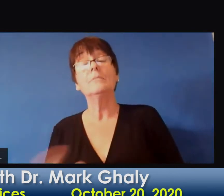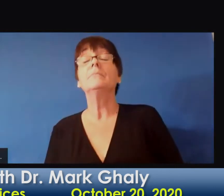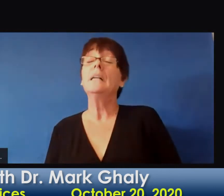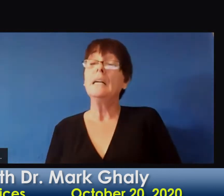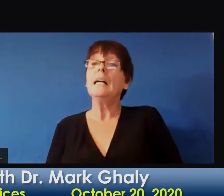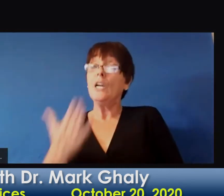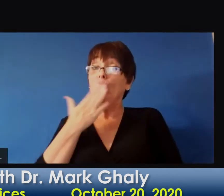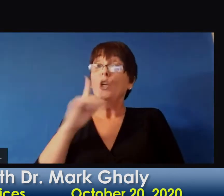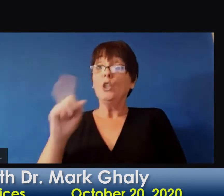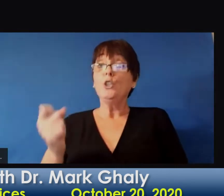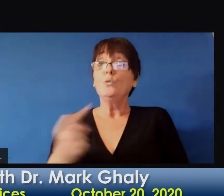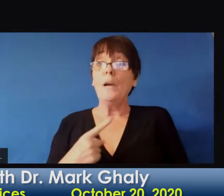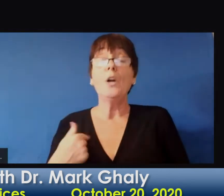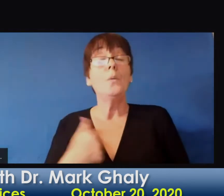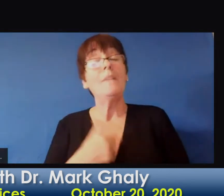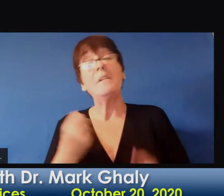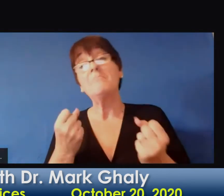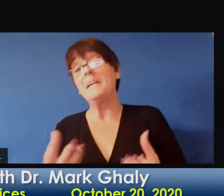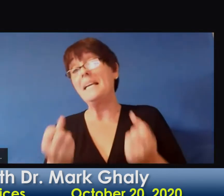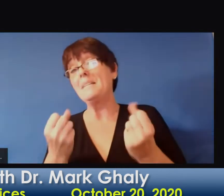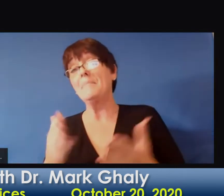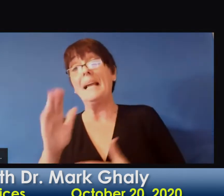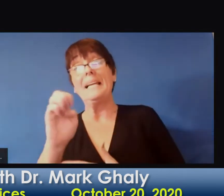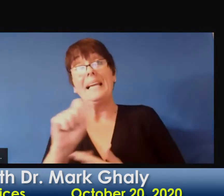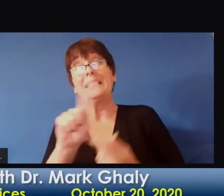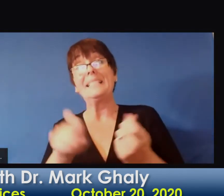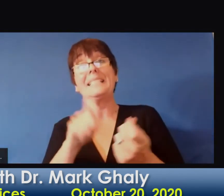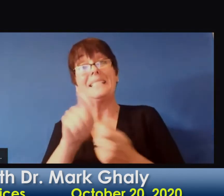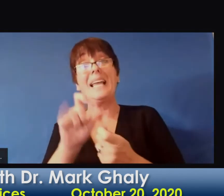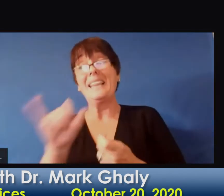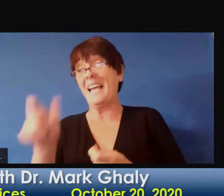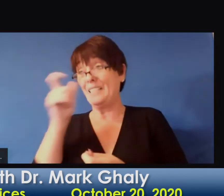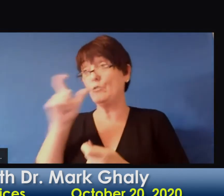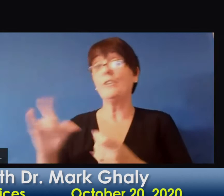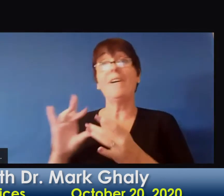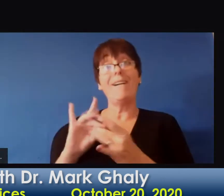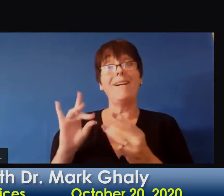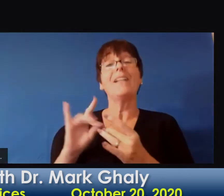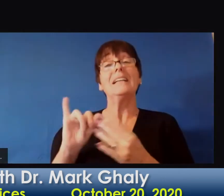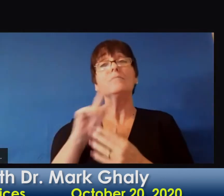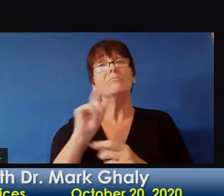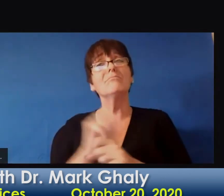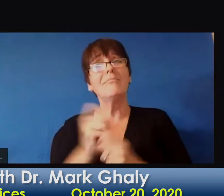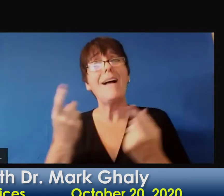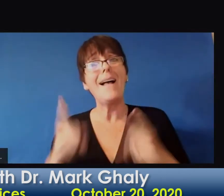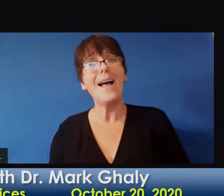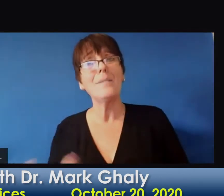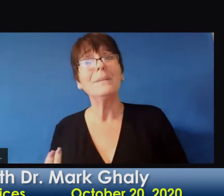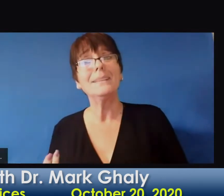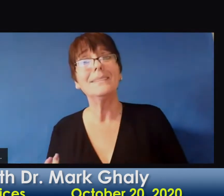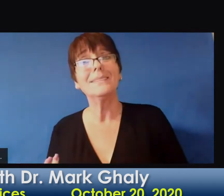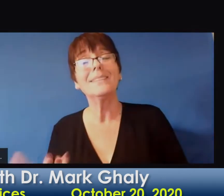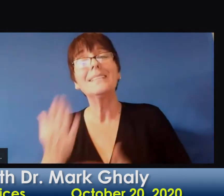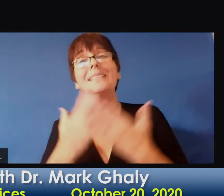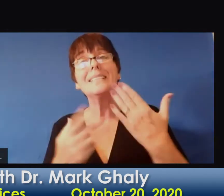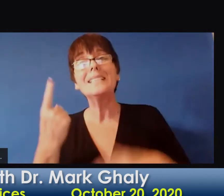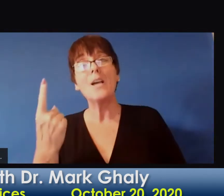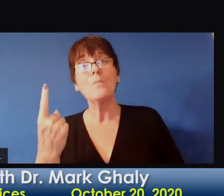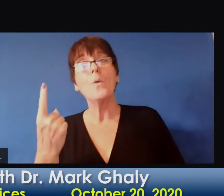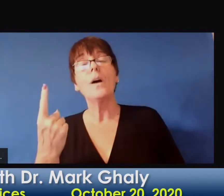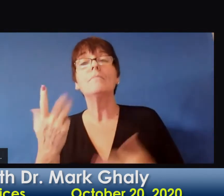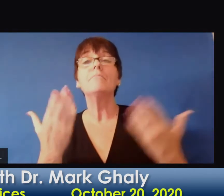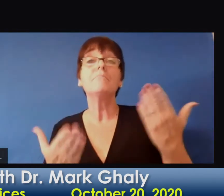question. We have many, many cases where exactly that story that you mentioned occurs. Somebody who has